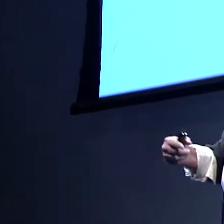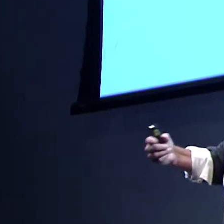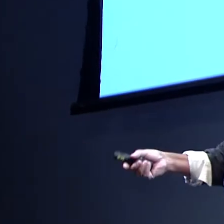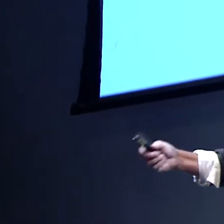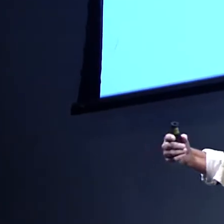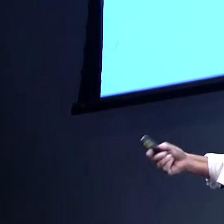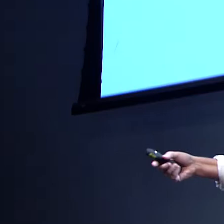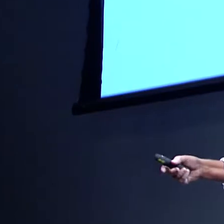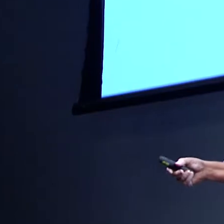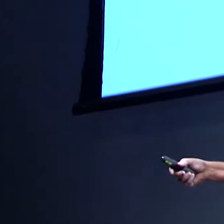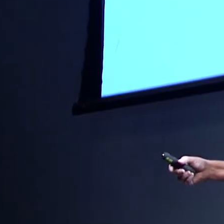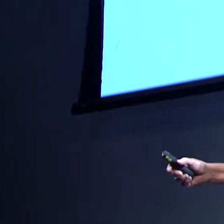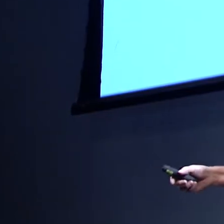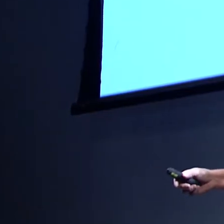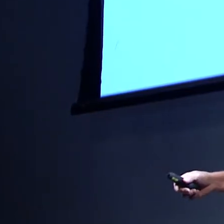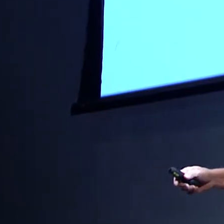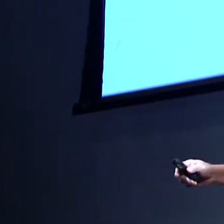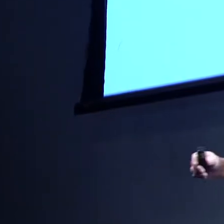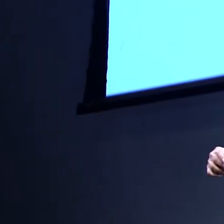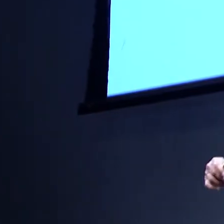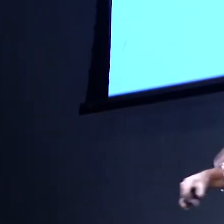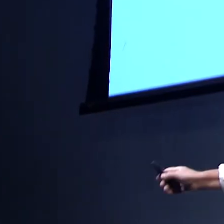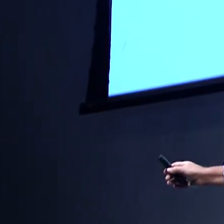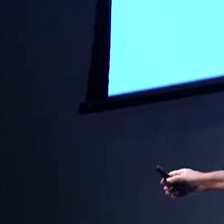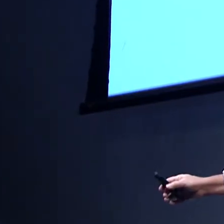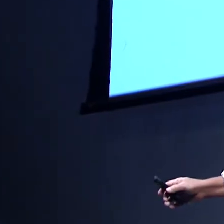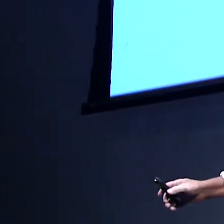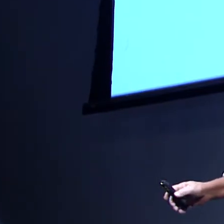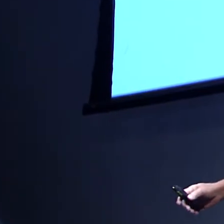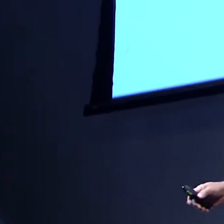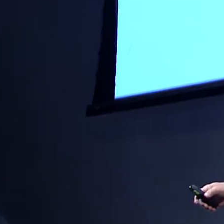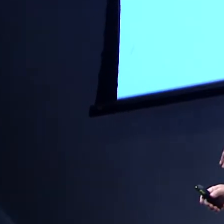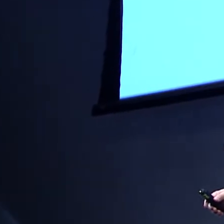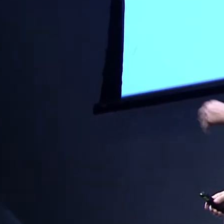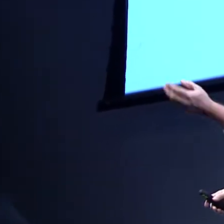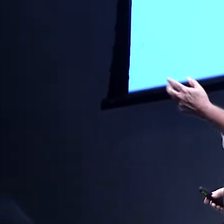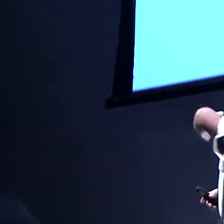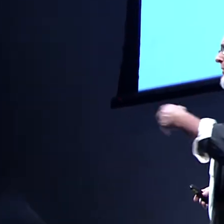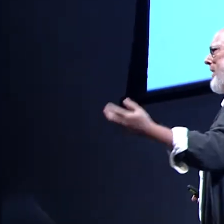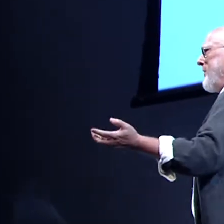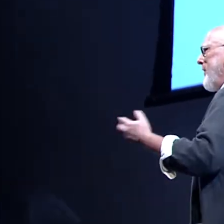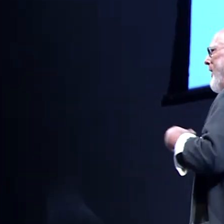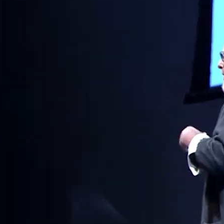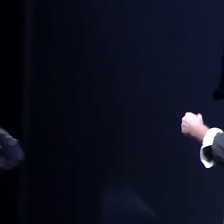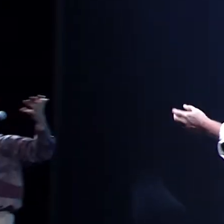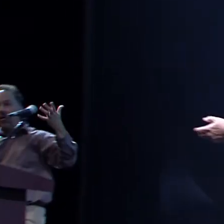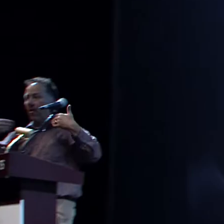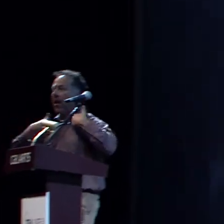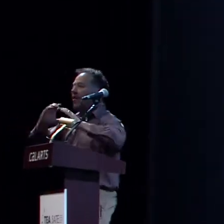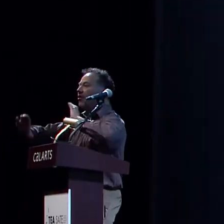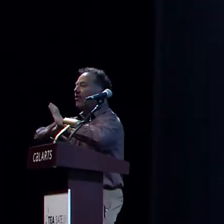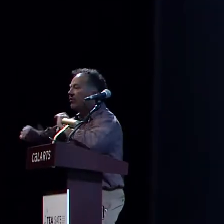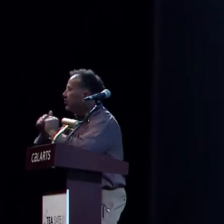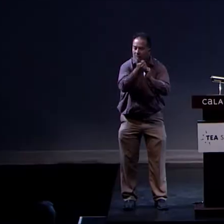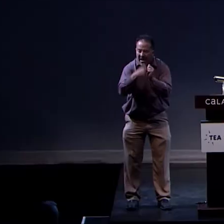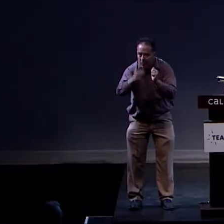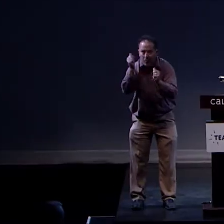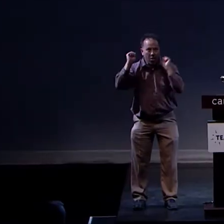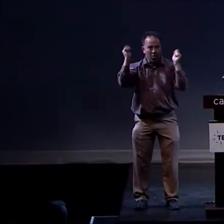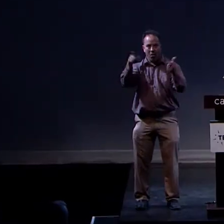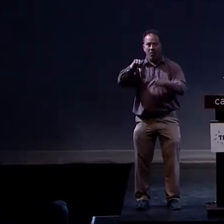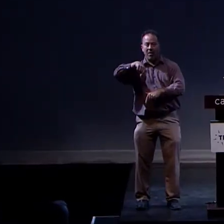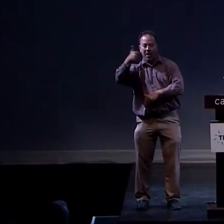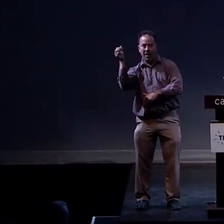and getting inspired by all these things, I decided I should probably just ditch all my slides because I want to have a conversation with everybody and all the other